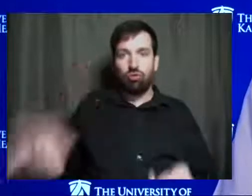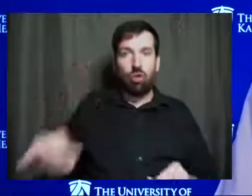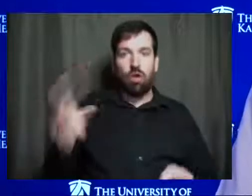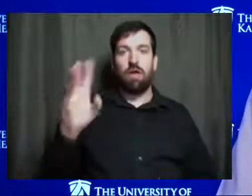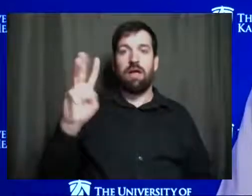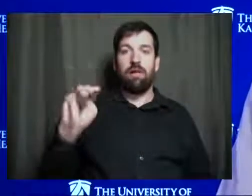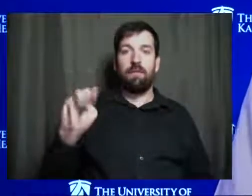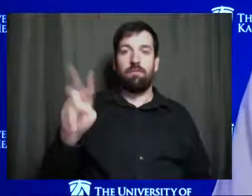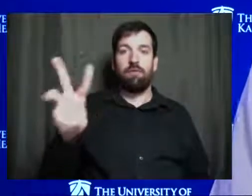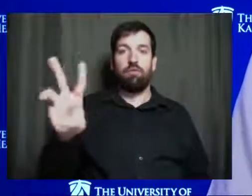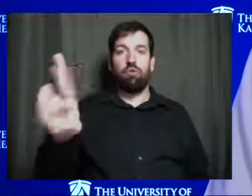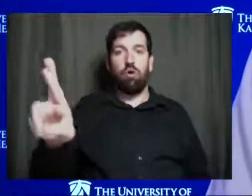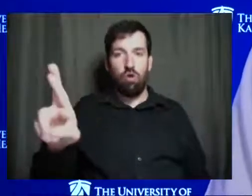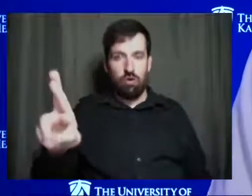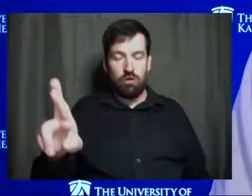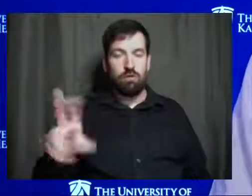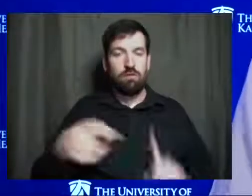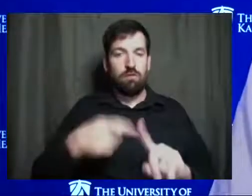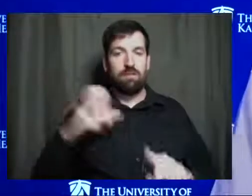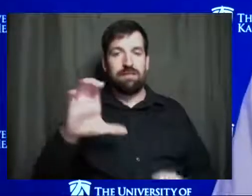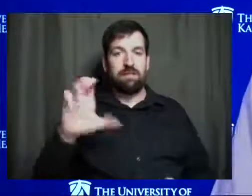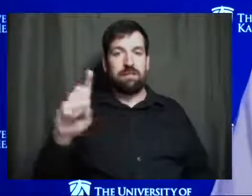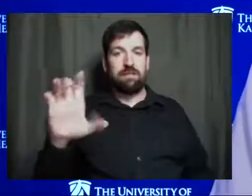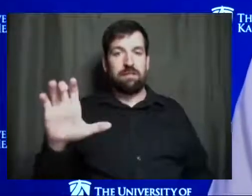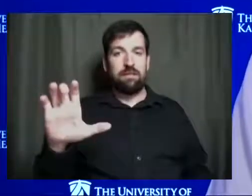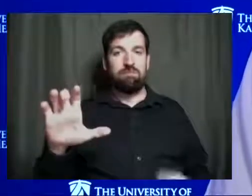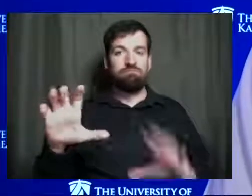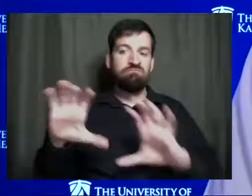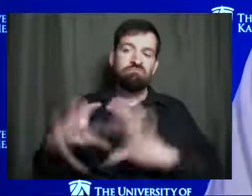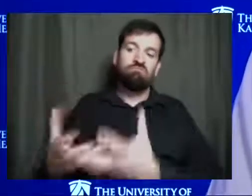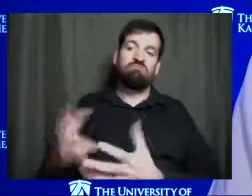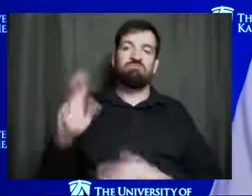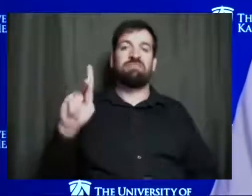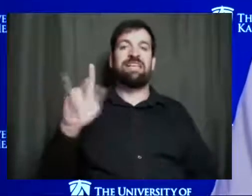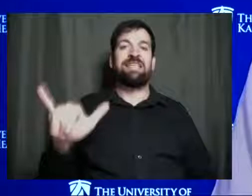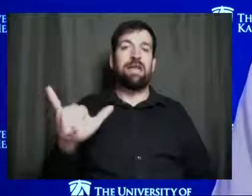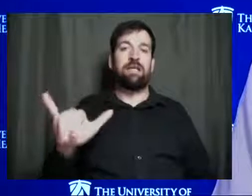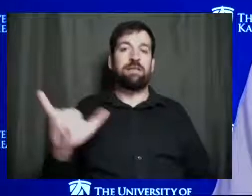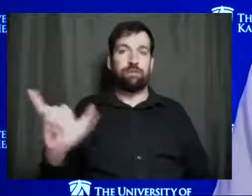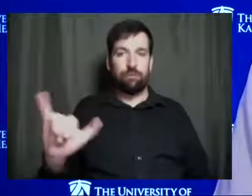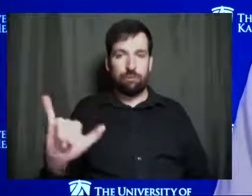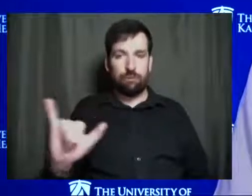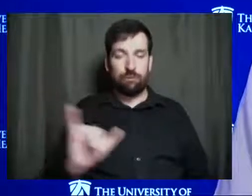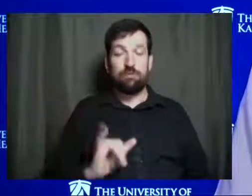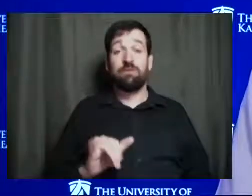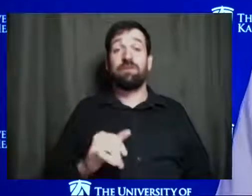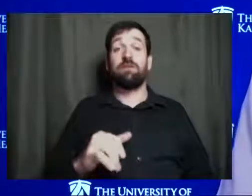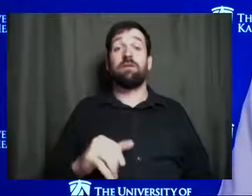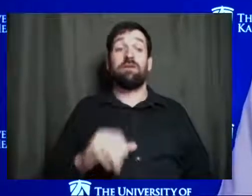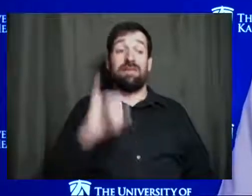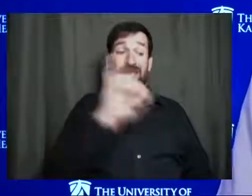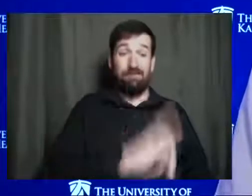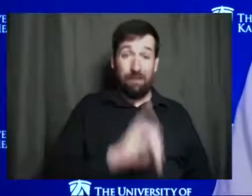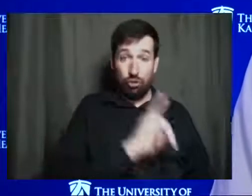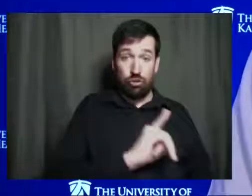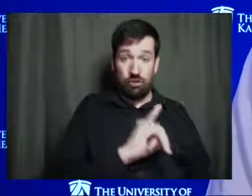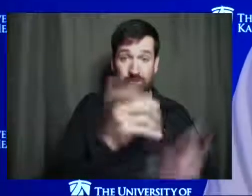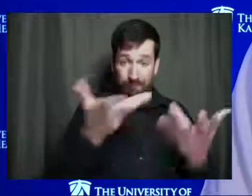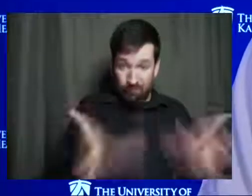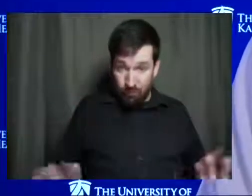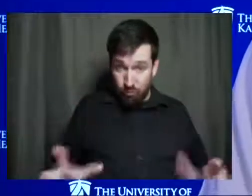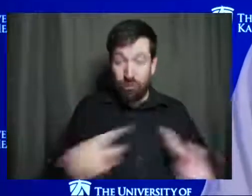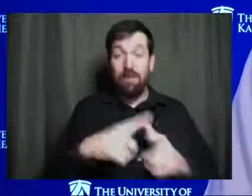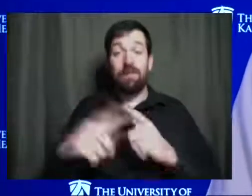CDC, looking at a cohort in Kentucky as well, that vaccination after infection does reduce your risk of